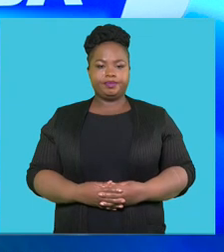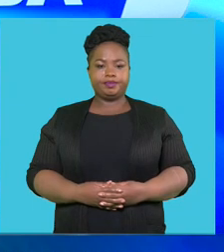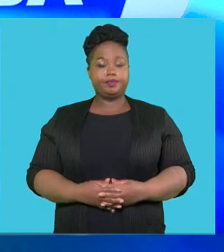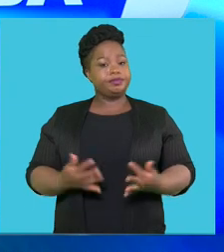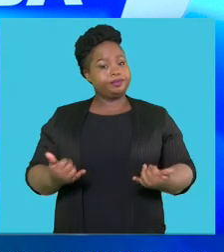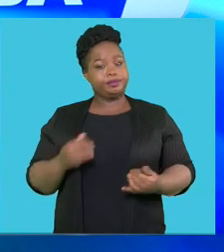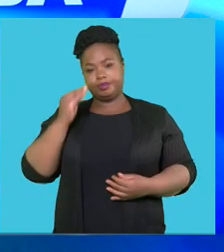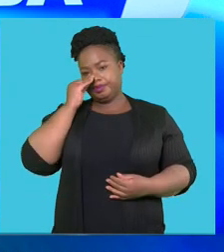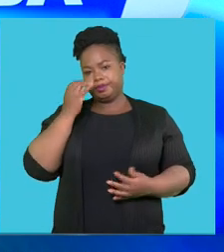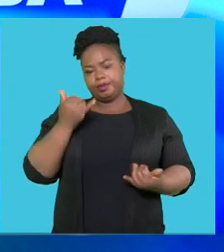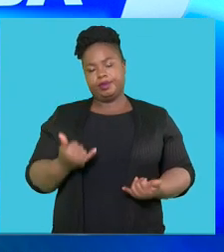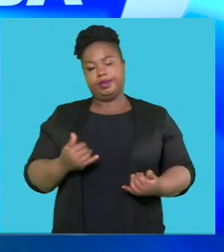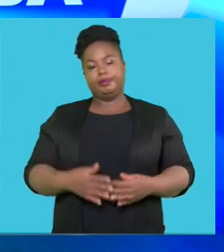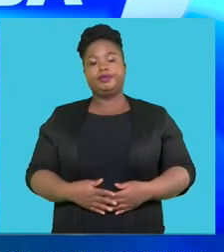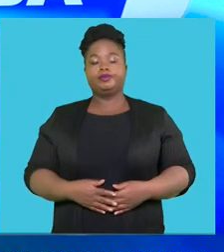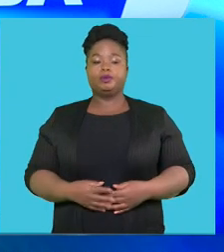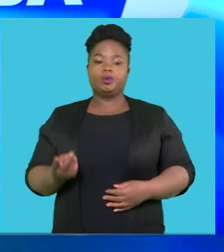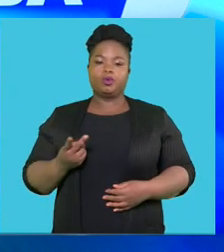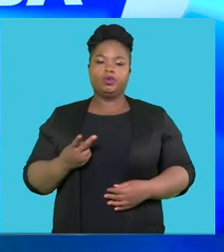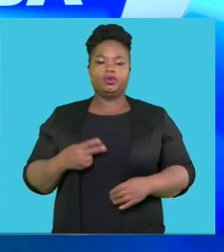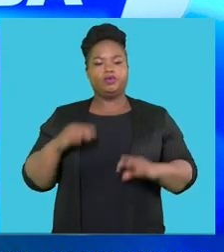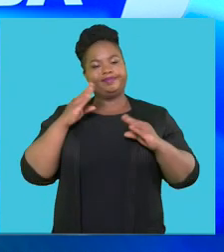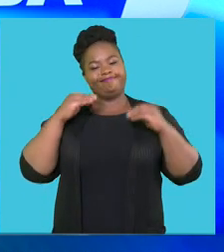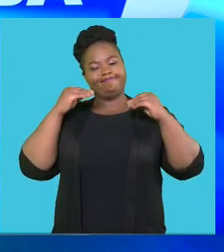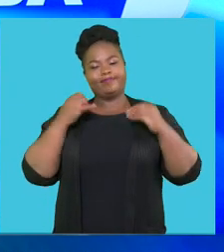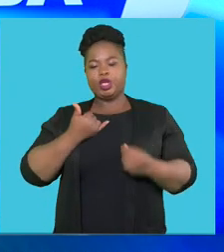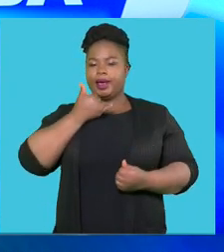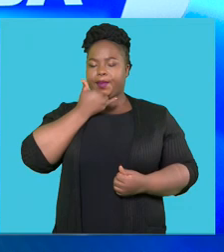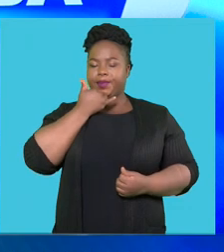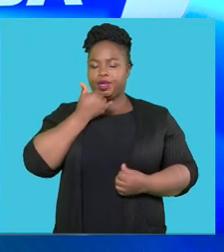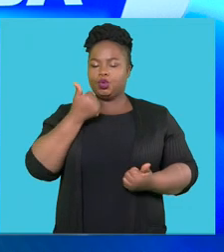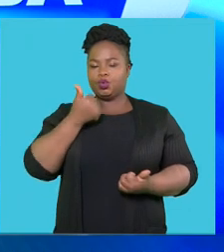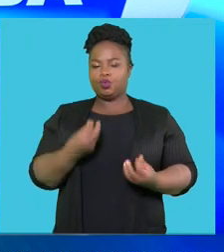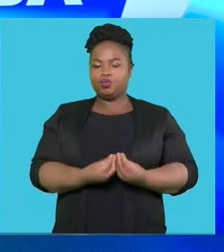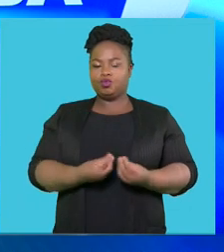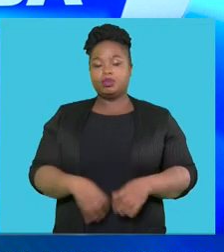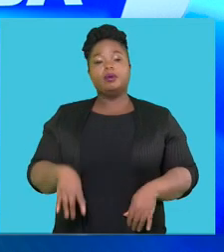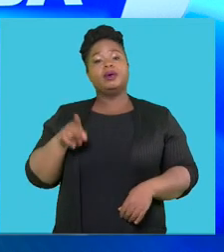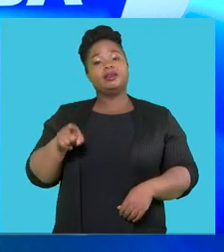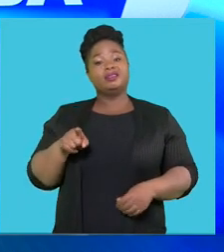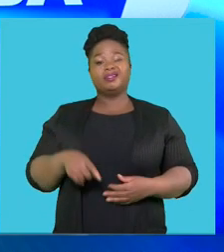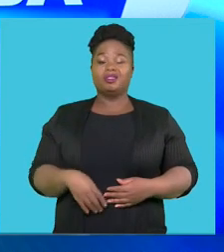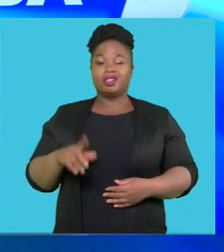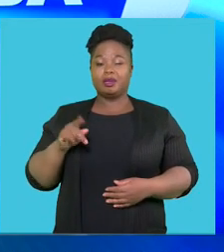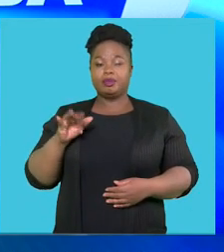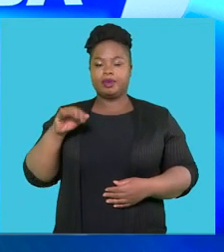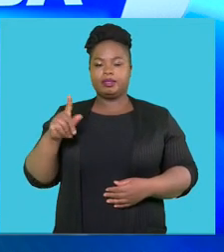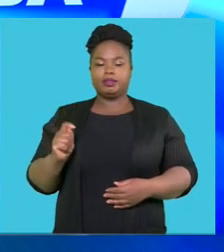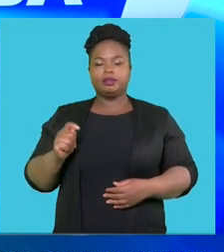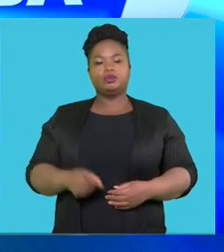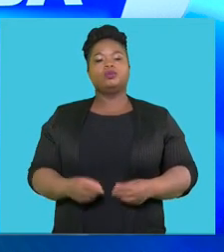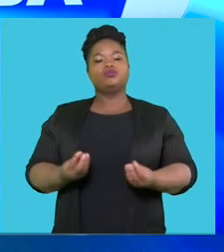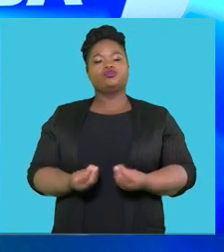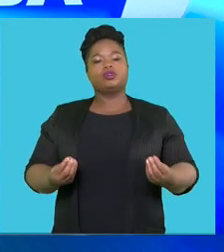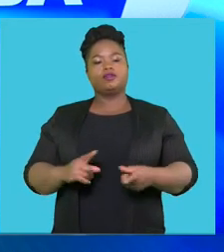Masingena ke indabeni ehlehlisa izihlathi abafundi base bathohile primary school eClipspruit bathole ke imfanisono yesikole nencwadi